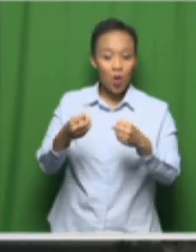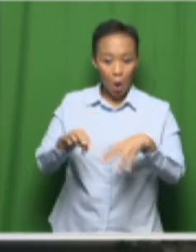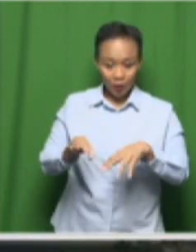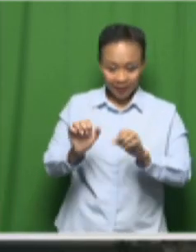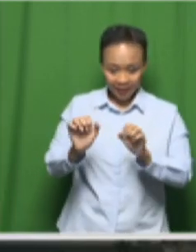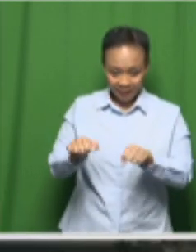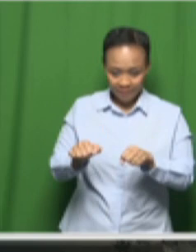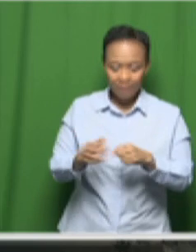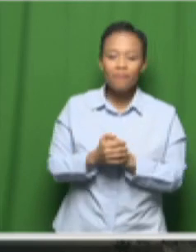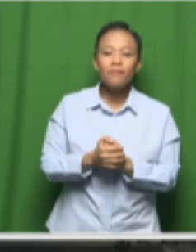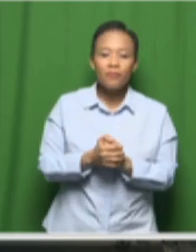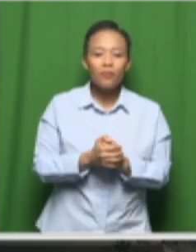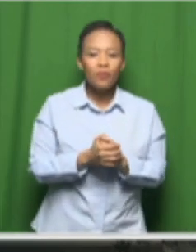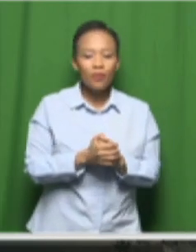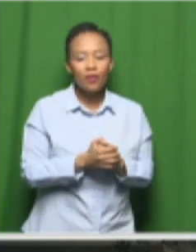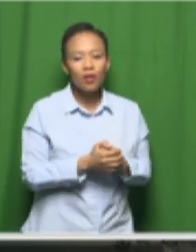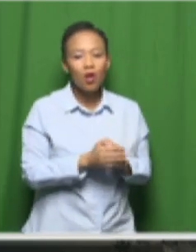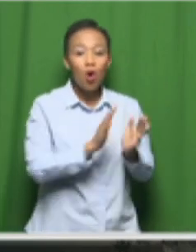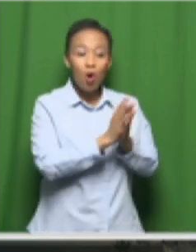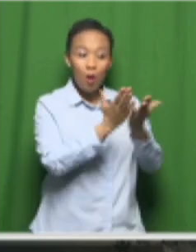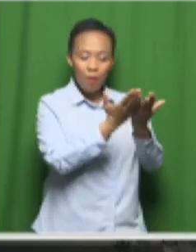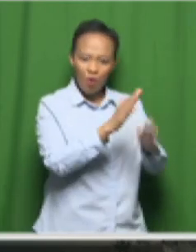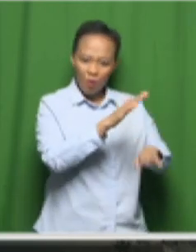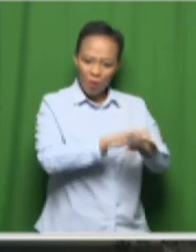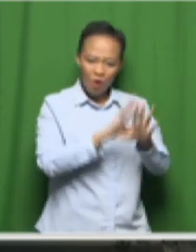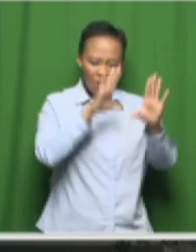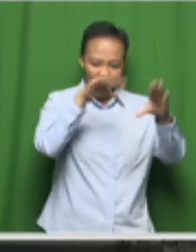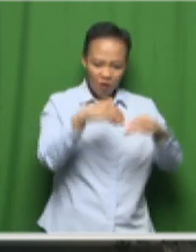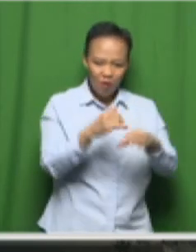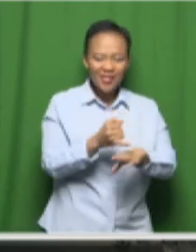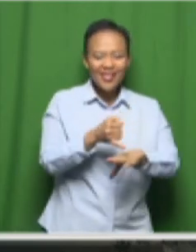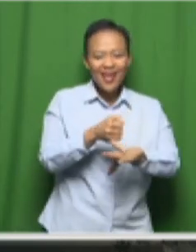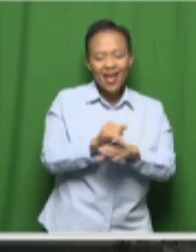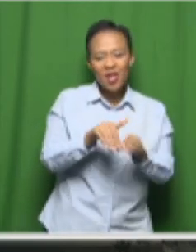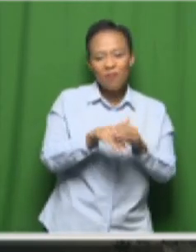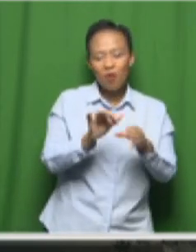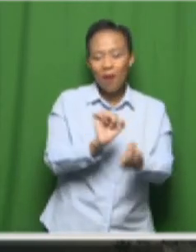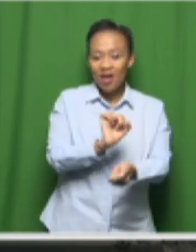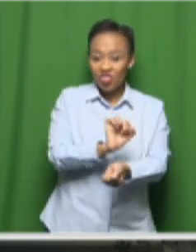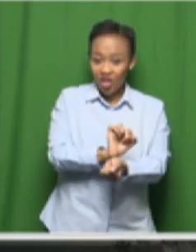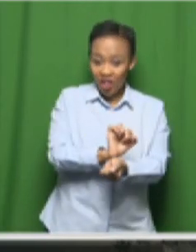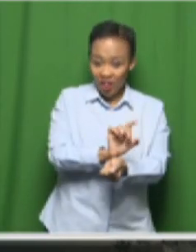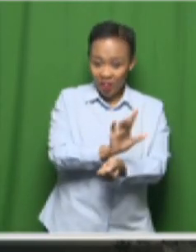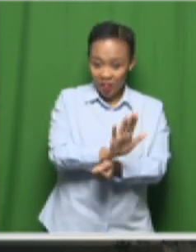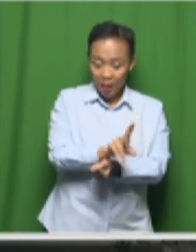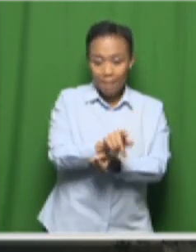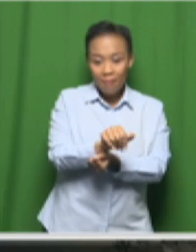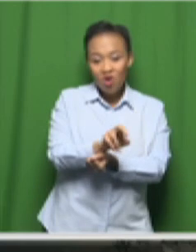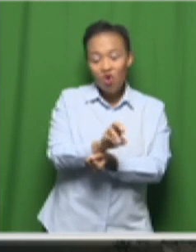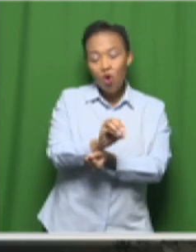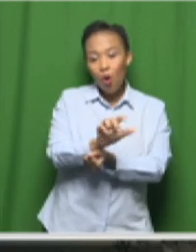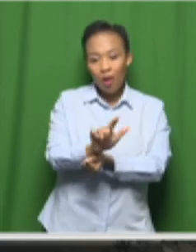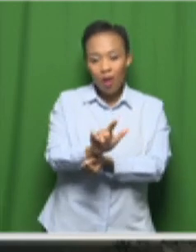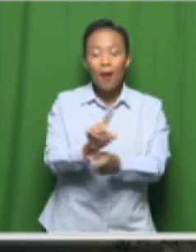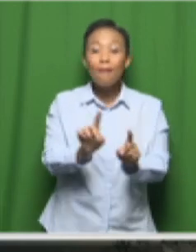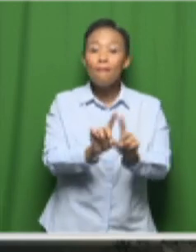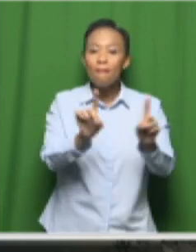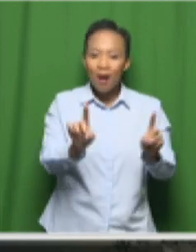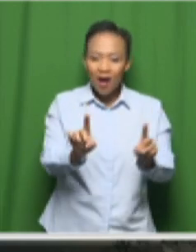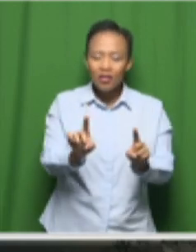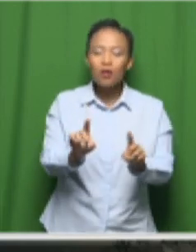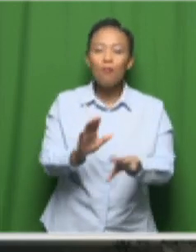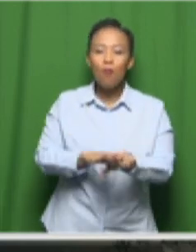book is focusing on parole and the issues around parole, but the bigger focus, I suppose, is the issue of